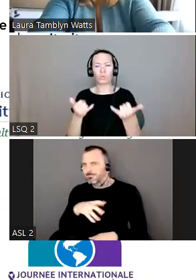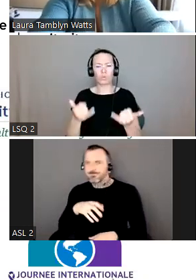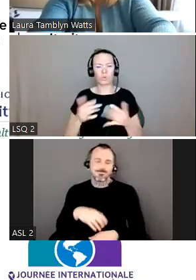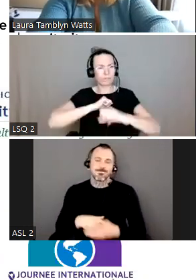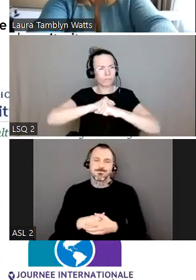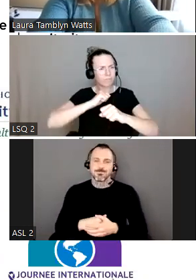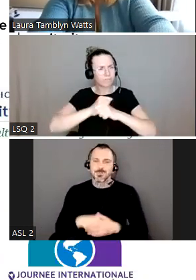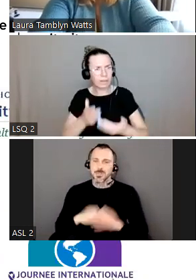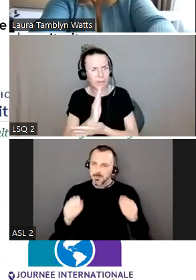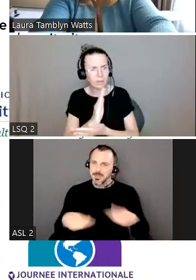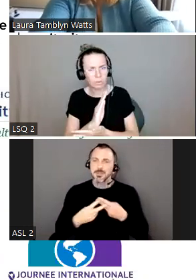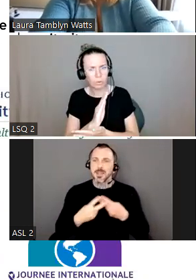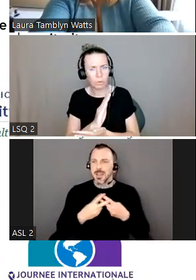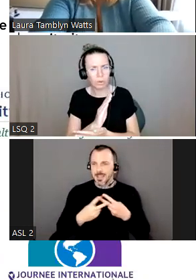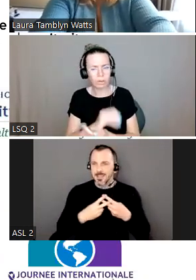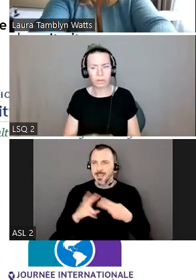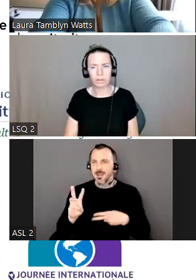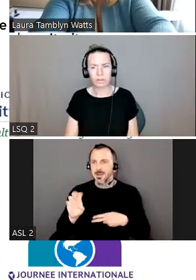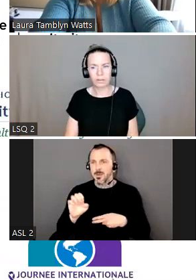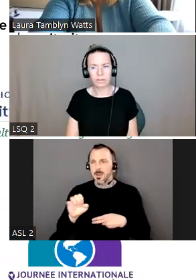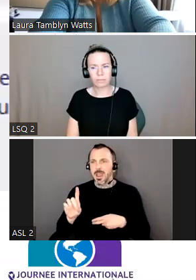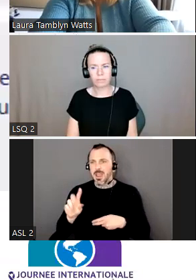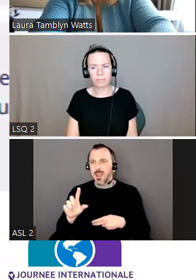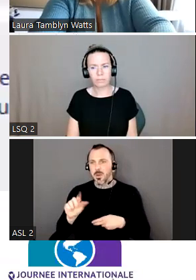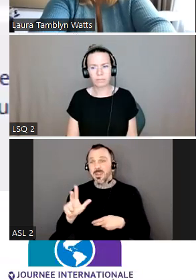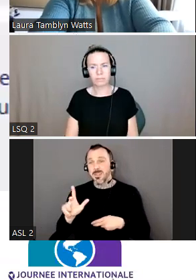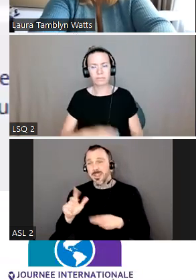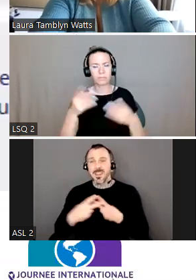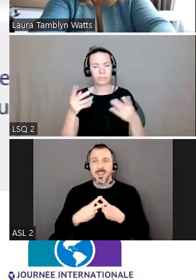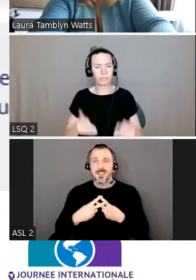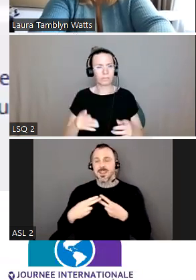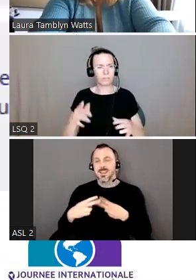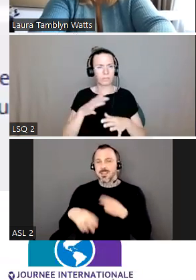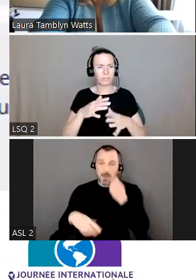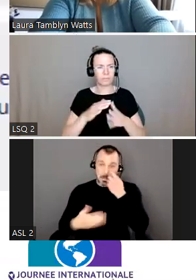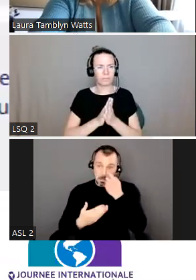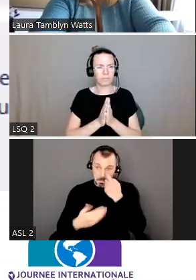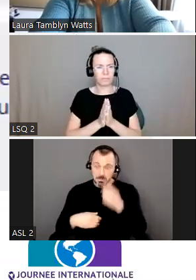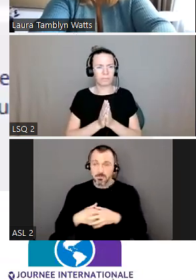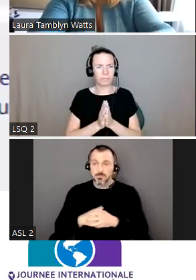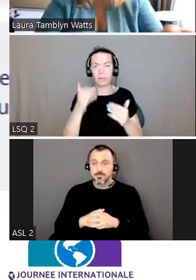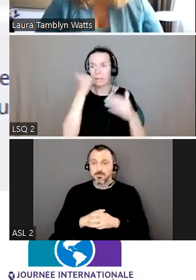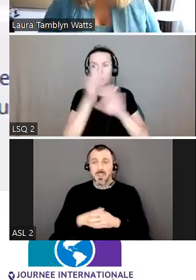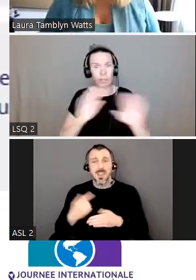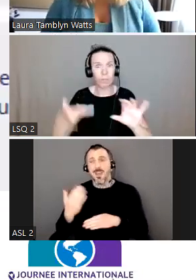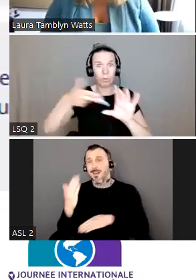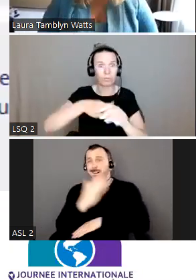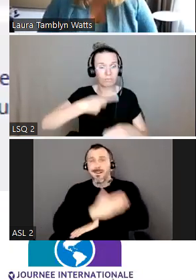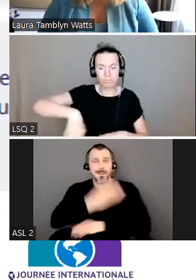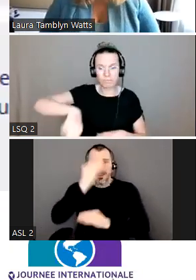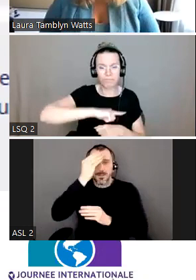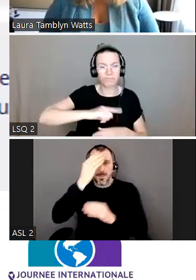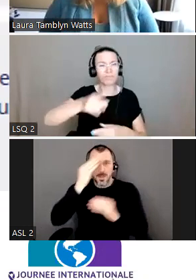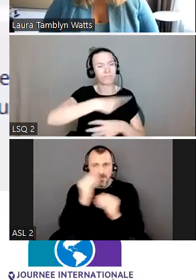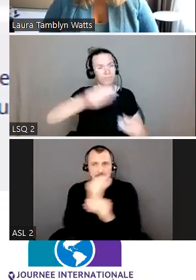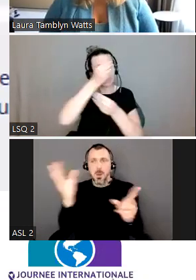Old, hashtag We Had 2023. We'll be sharing a lot of information all day today. And a reminder that everything